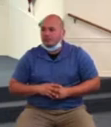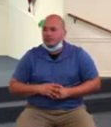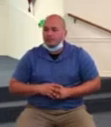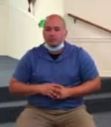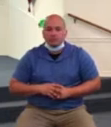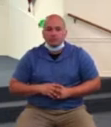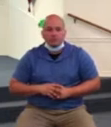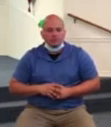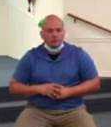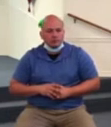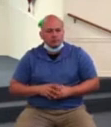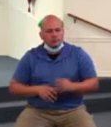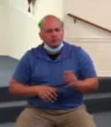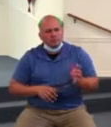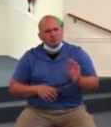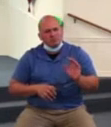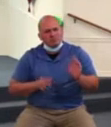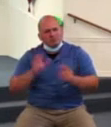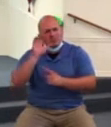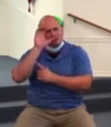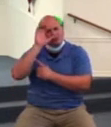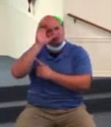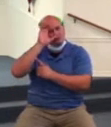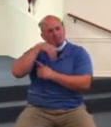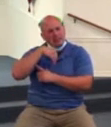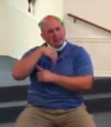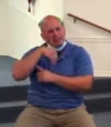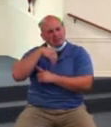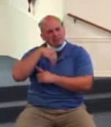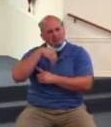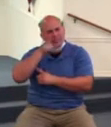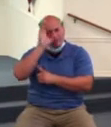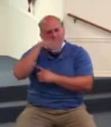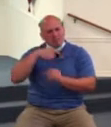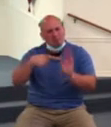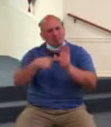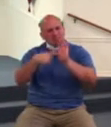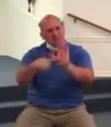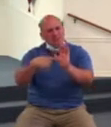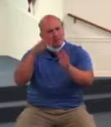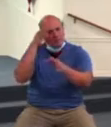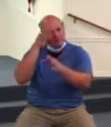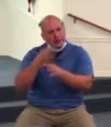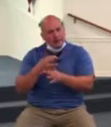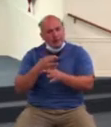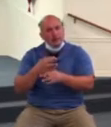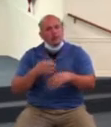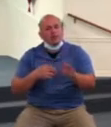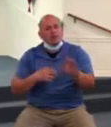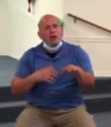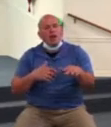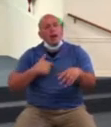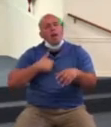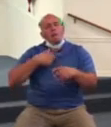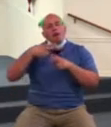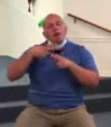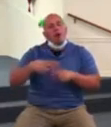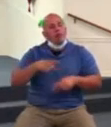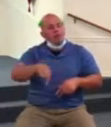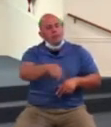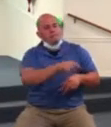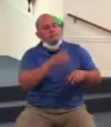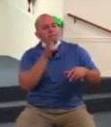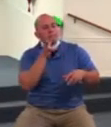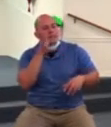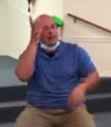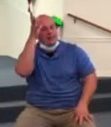What a strange demonstration of faith. These parents, I'm going to call them parents, I'm guessing they were parents, but there may have been more